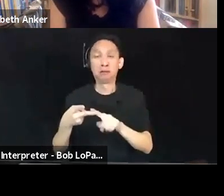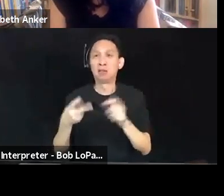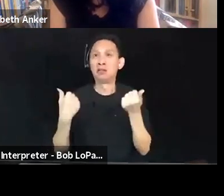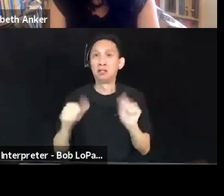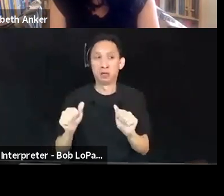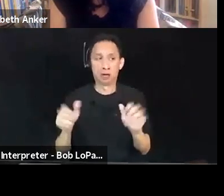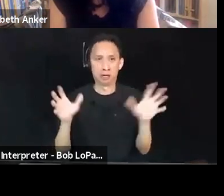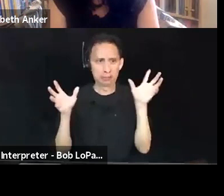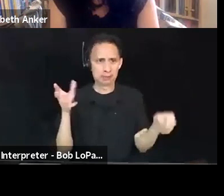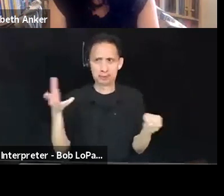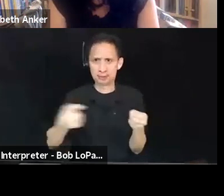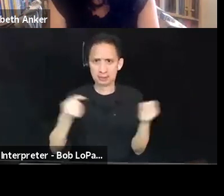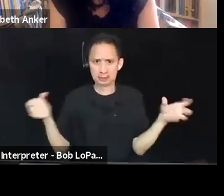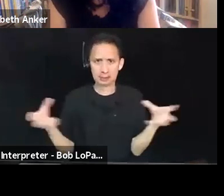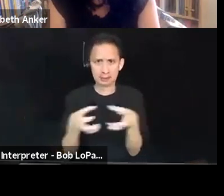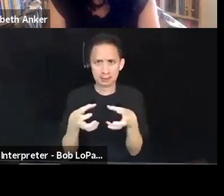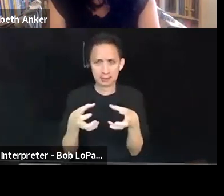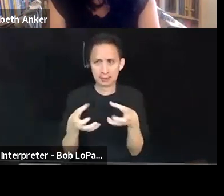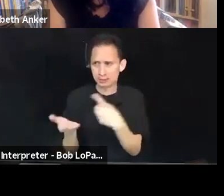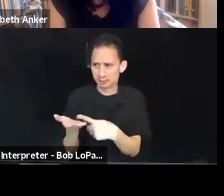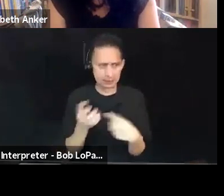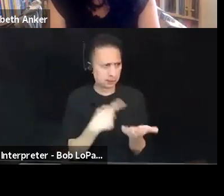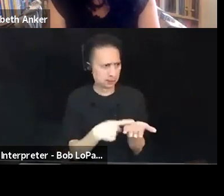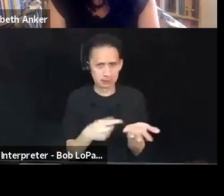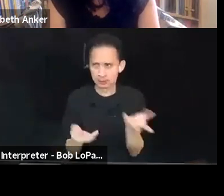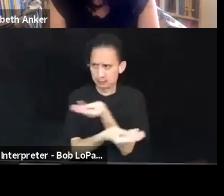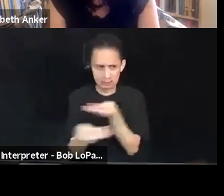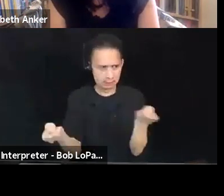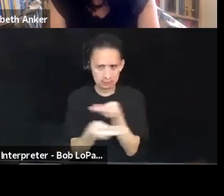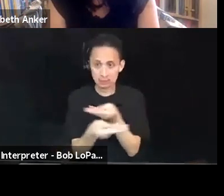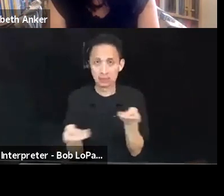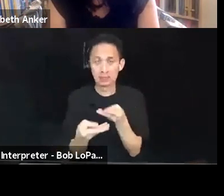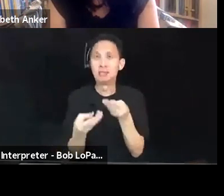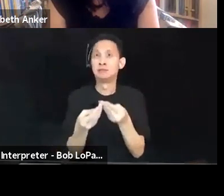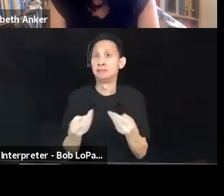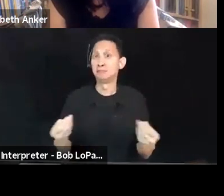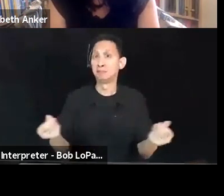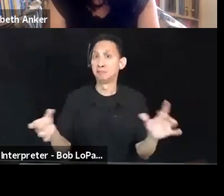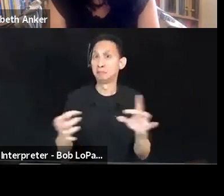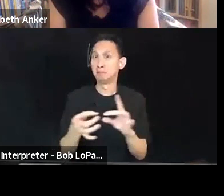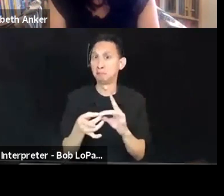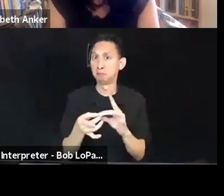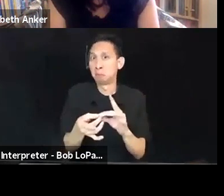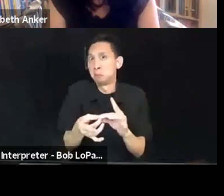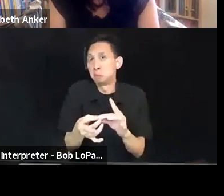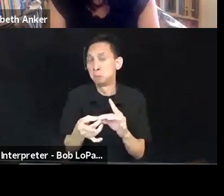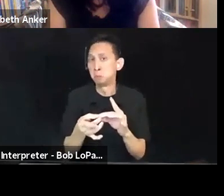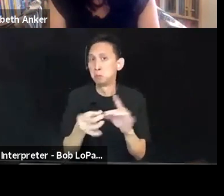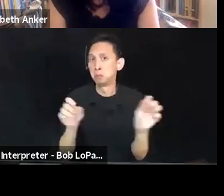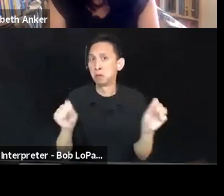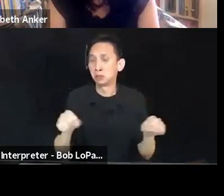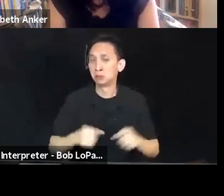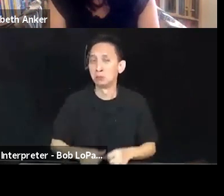parties in antagonism with each other. So there's a way in which one slips into, and all of you sort